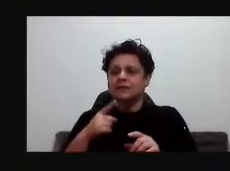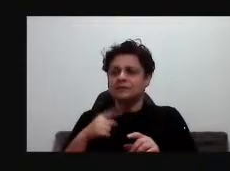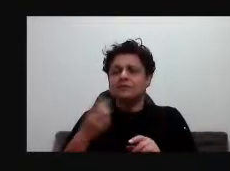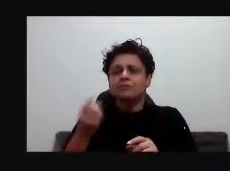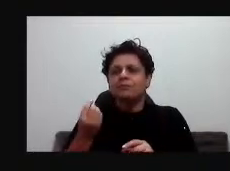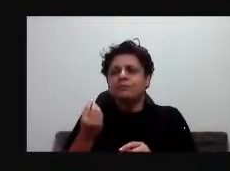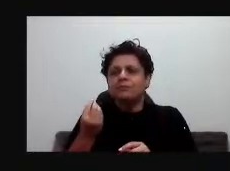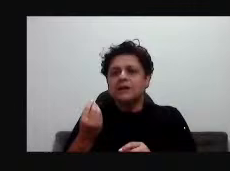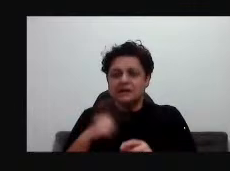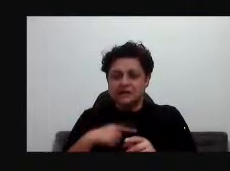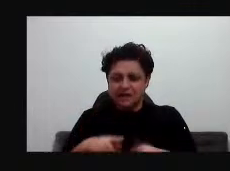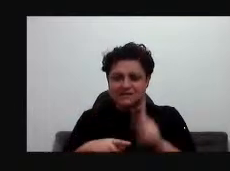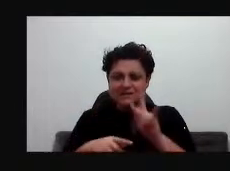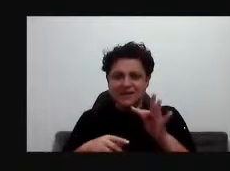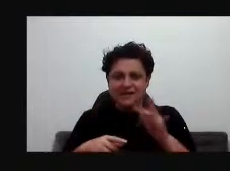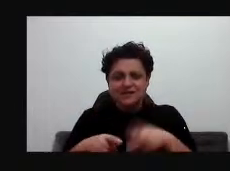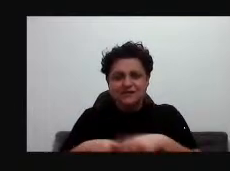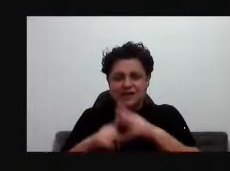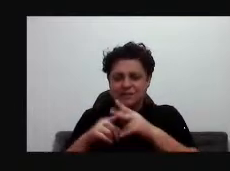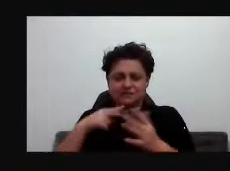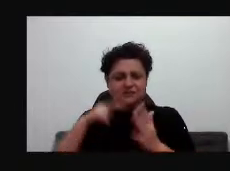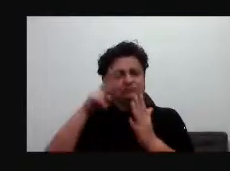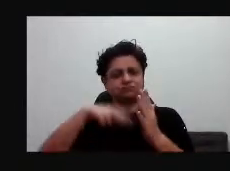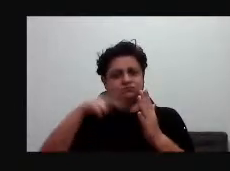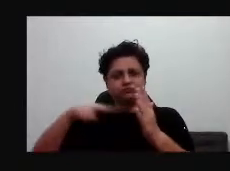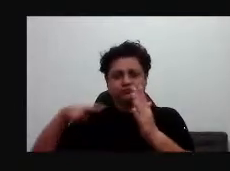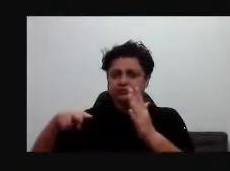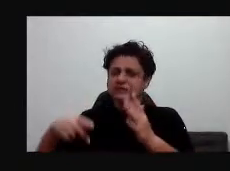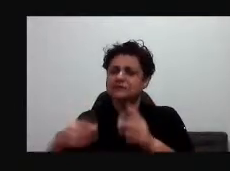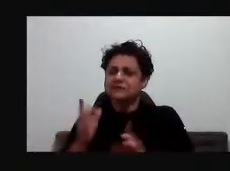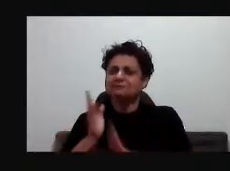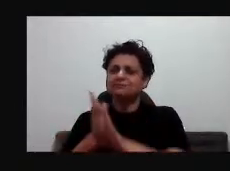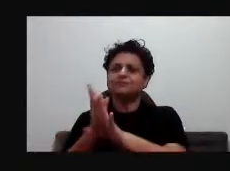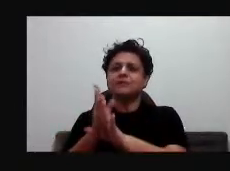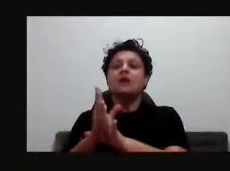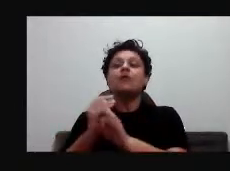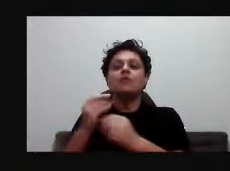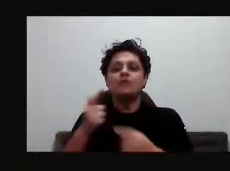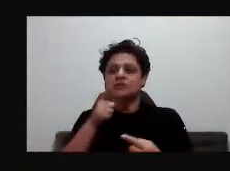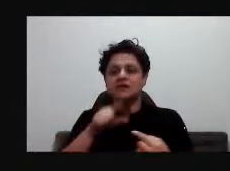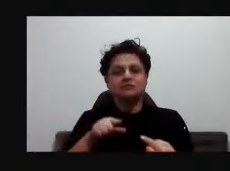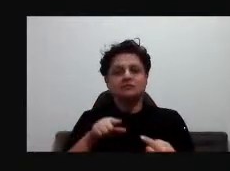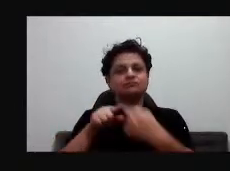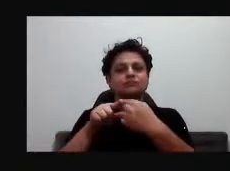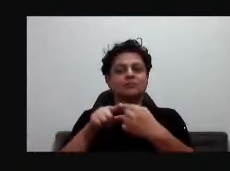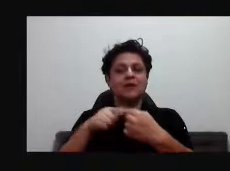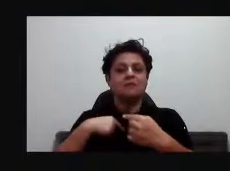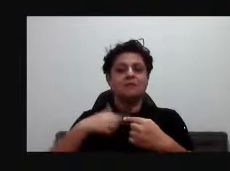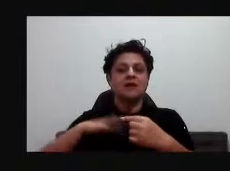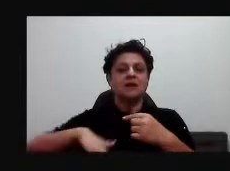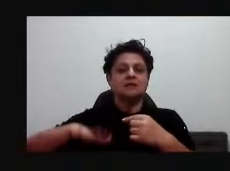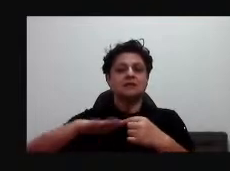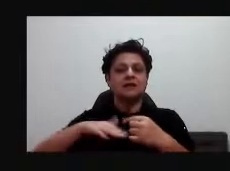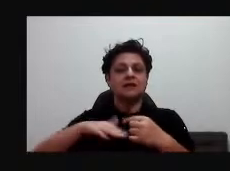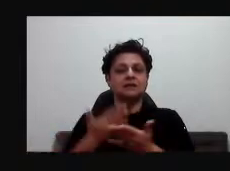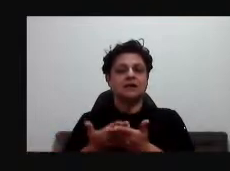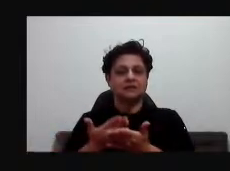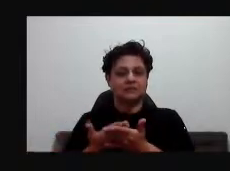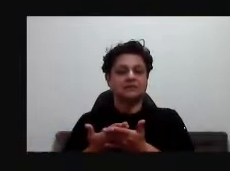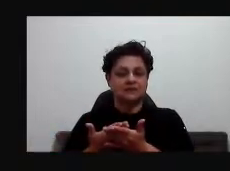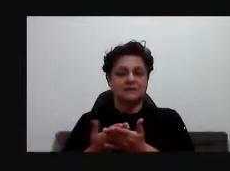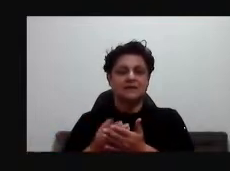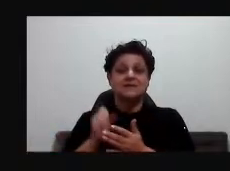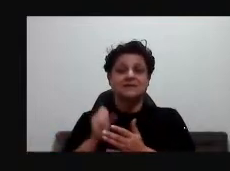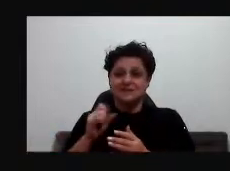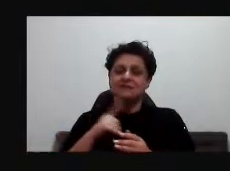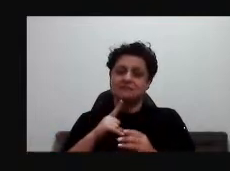your classrooms more inclusive. So even if you have a very fixed curriculum that you find it difficult to fit in